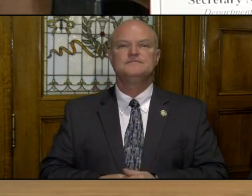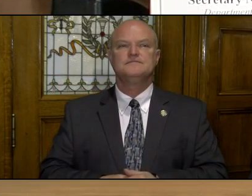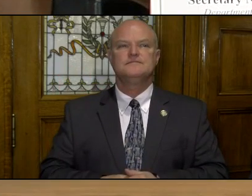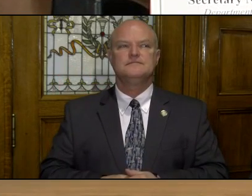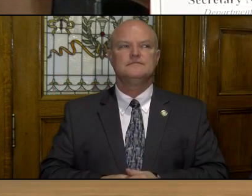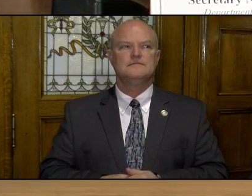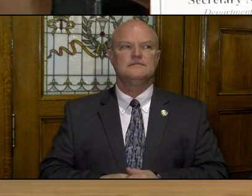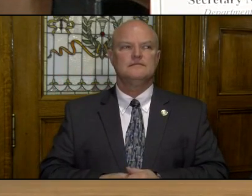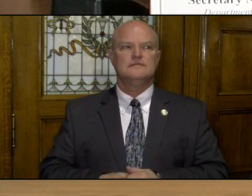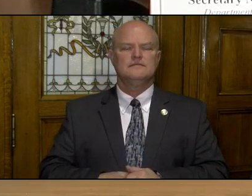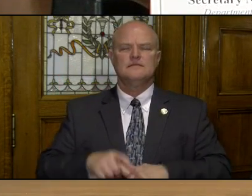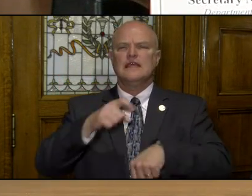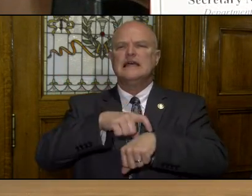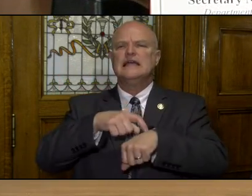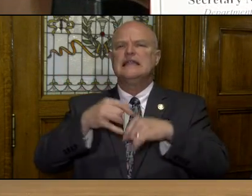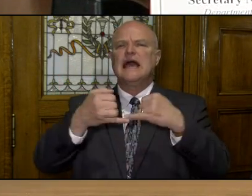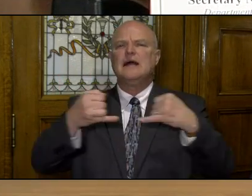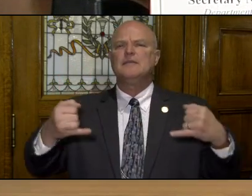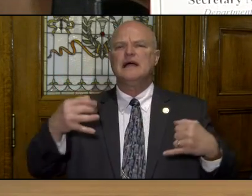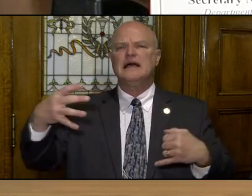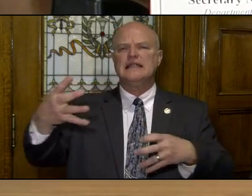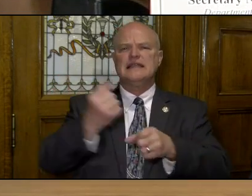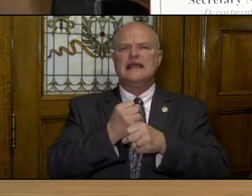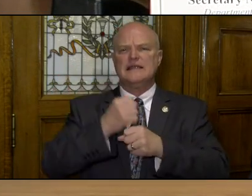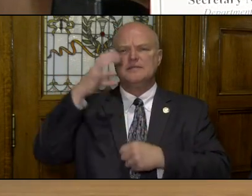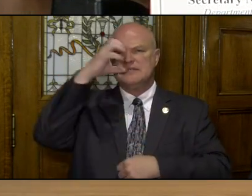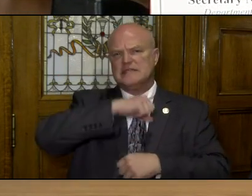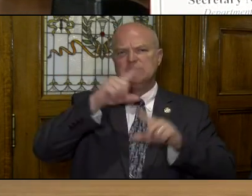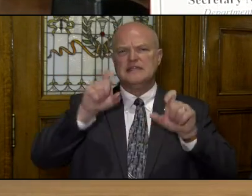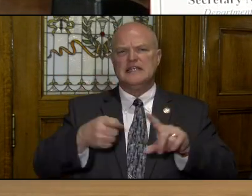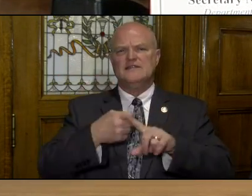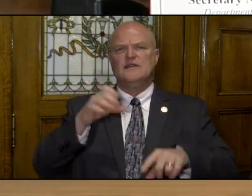What's the timeline on getting that presumptive test back from